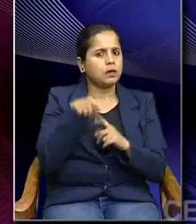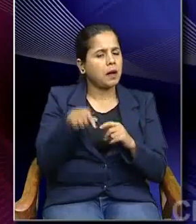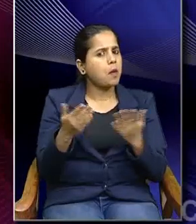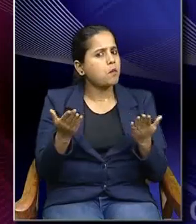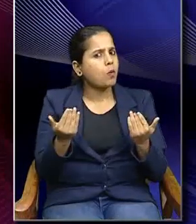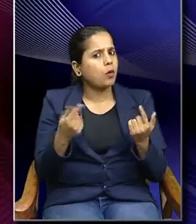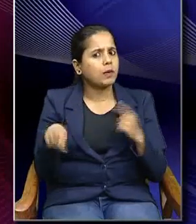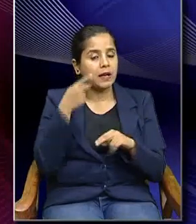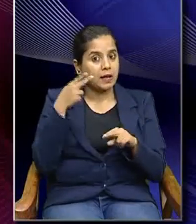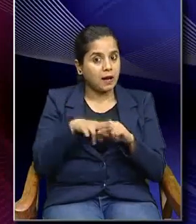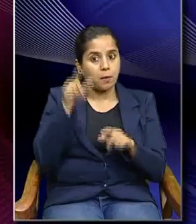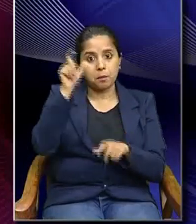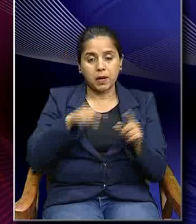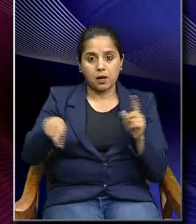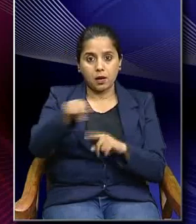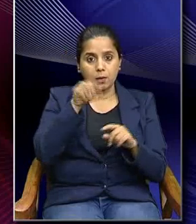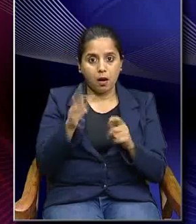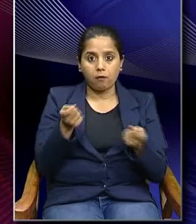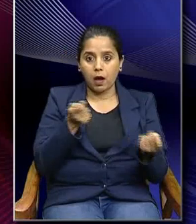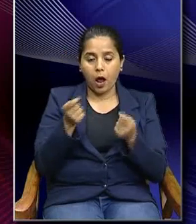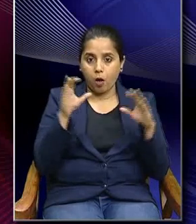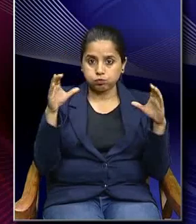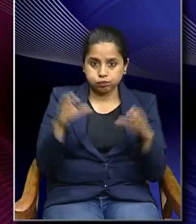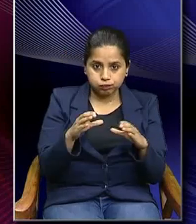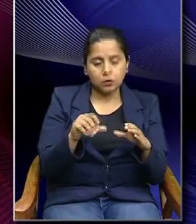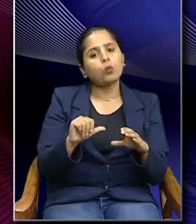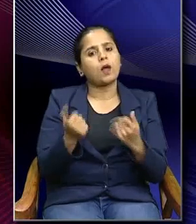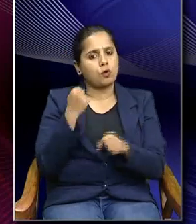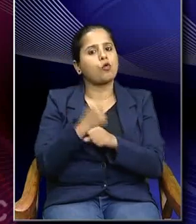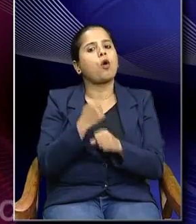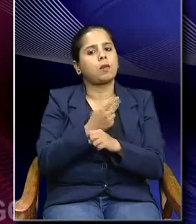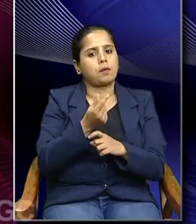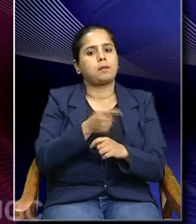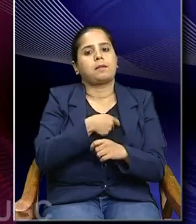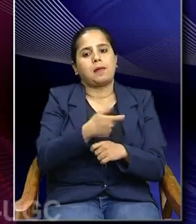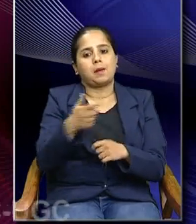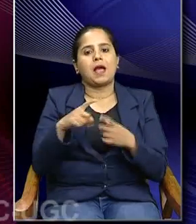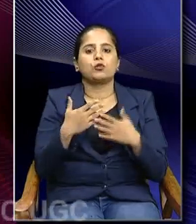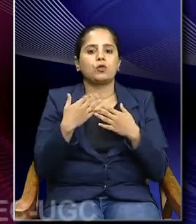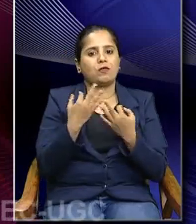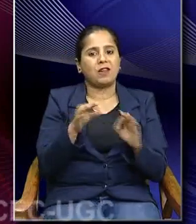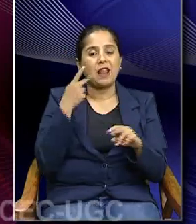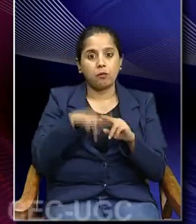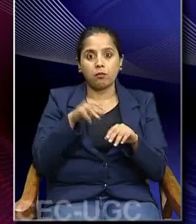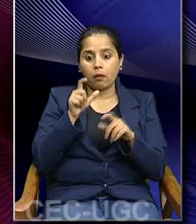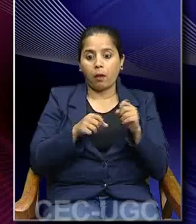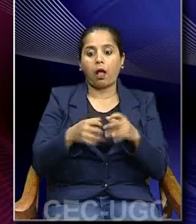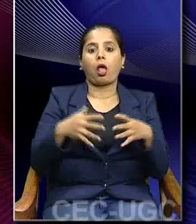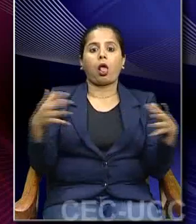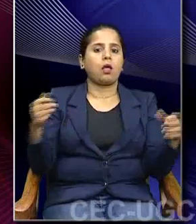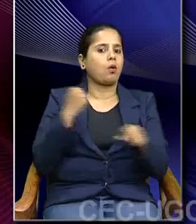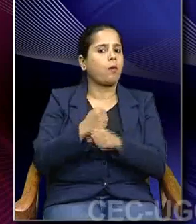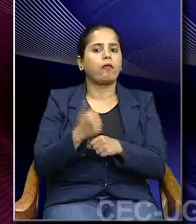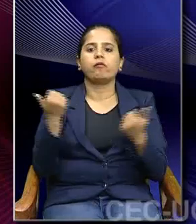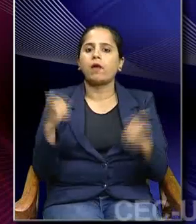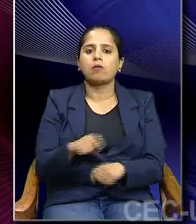possible only if the population is under control, and therefore the government can afford to provide educations to all. And it is kind